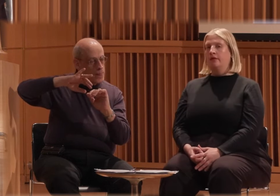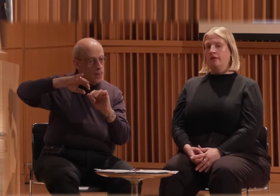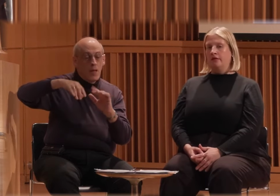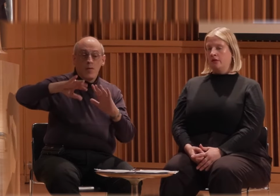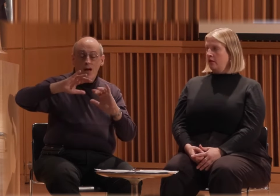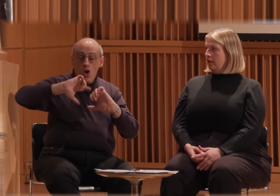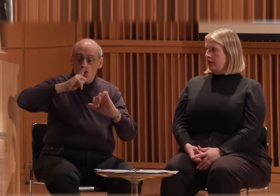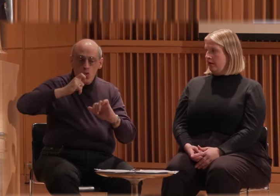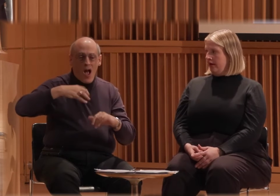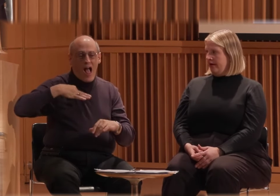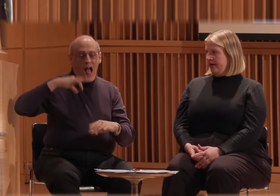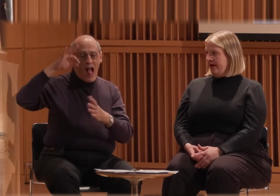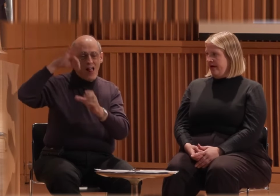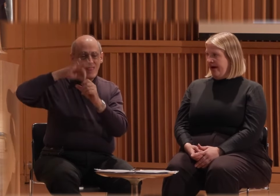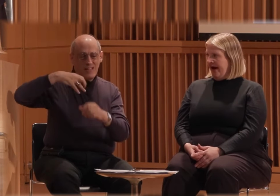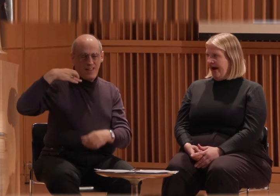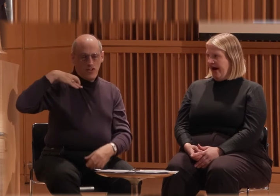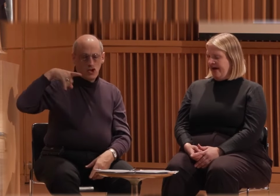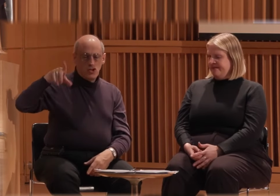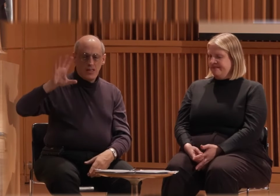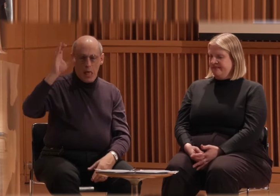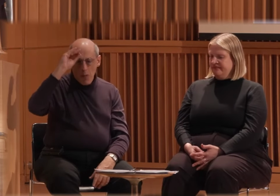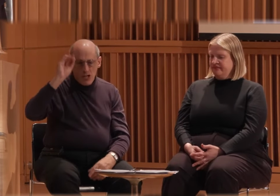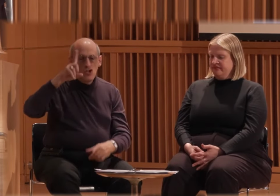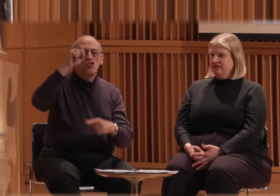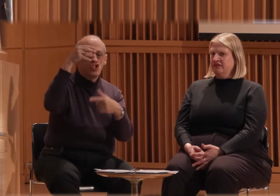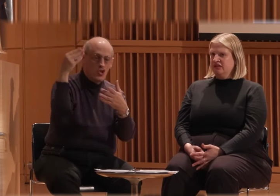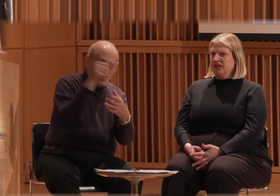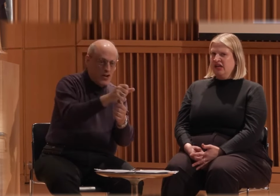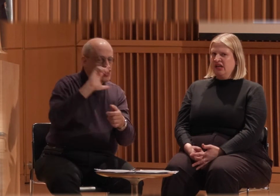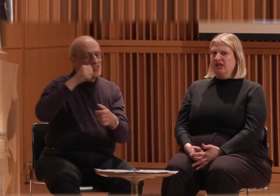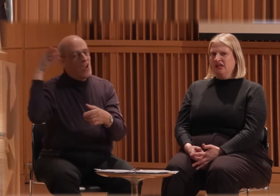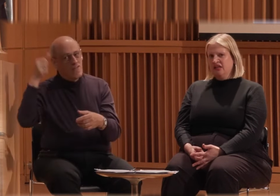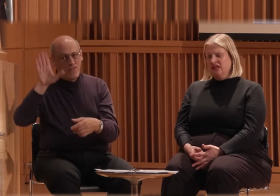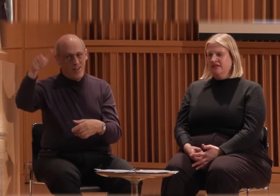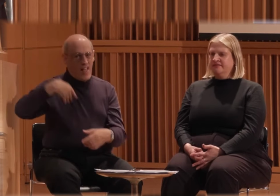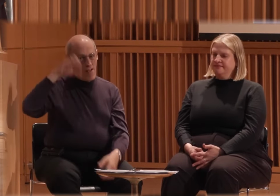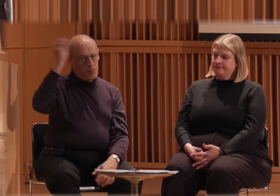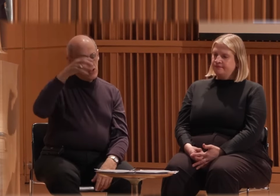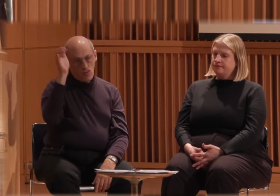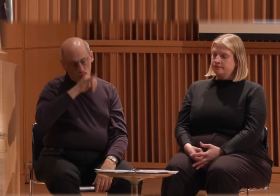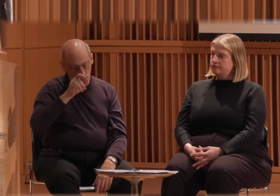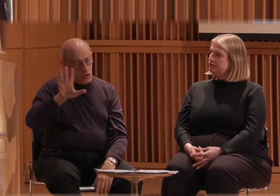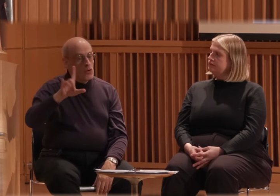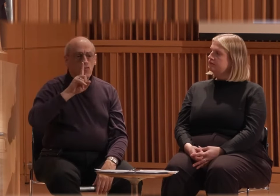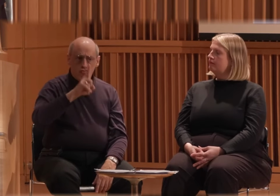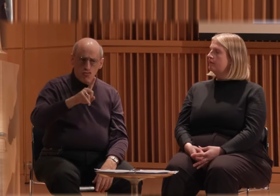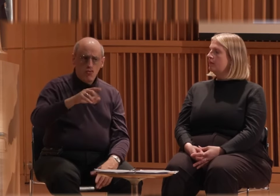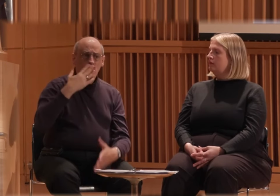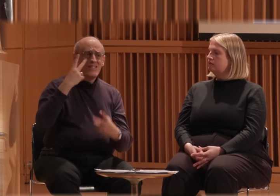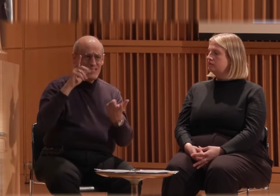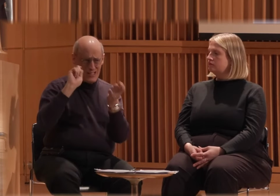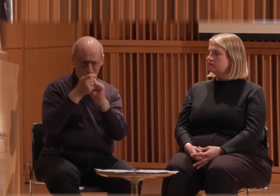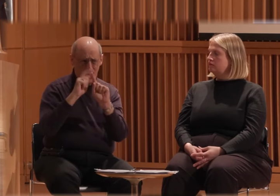elected officials who have strong opinions on what should and shouldn't be funded. For a very long time, although I'm glad to see this